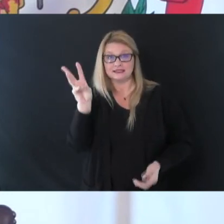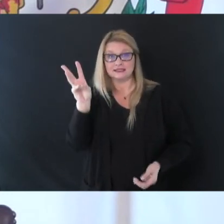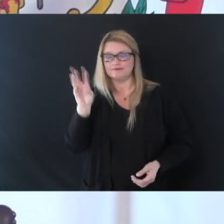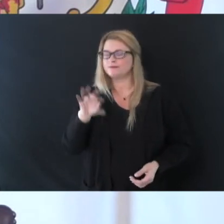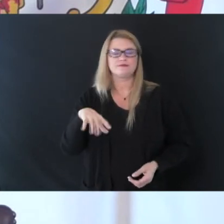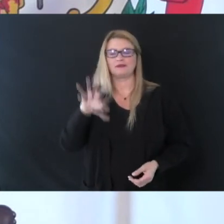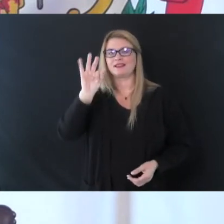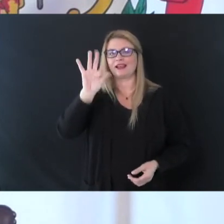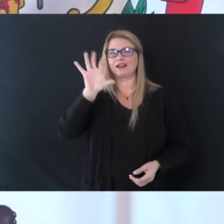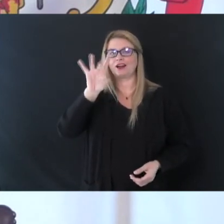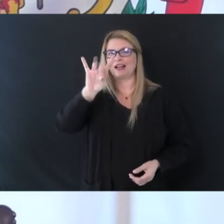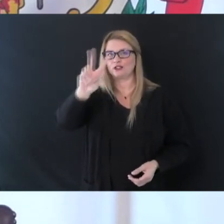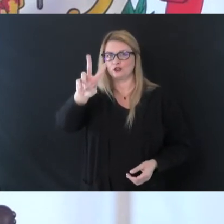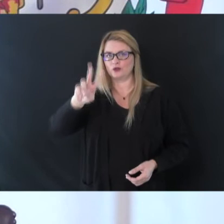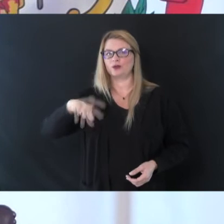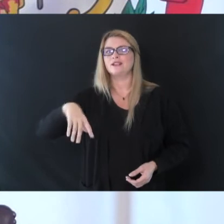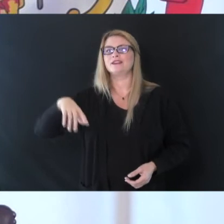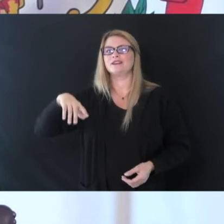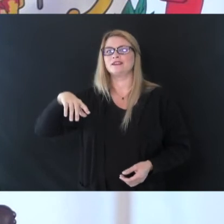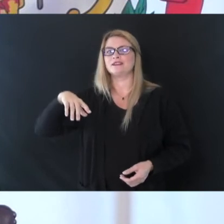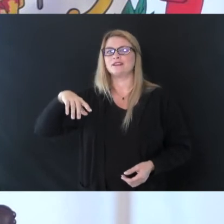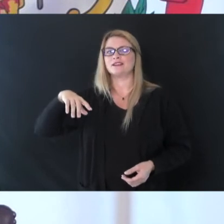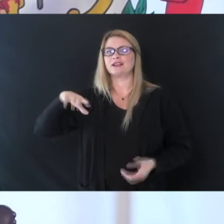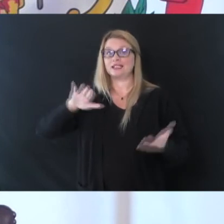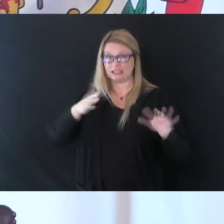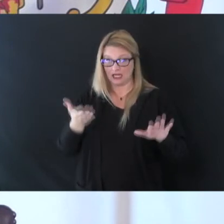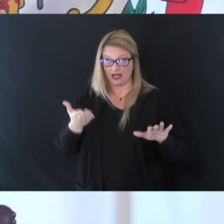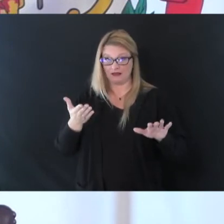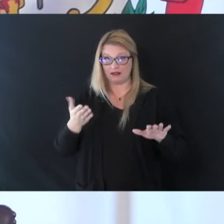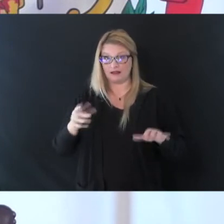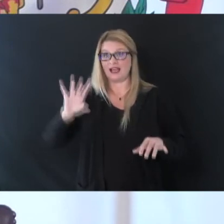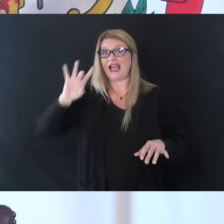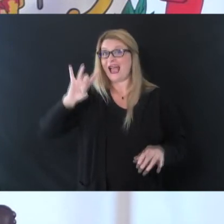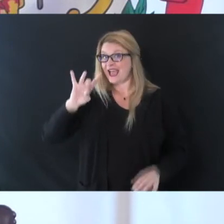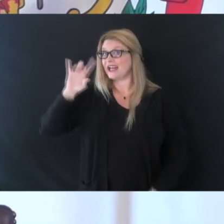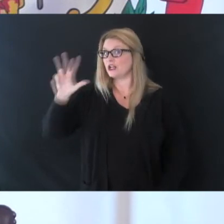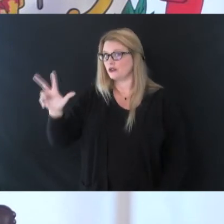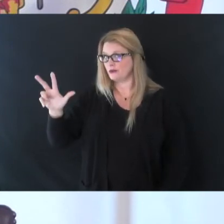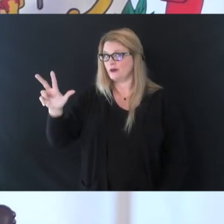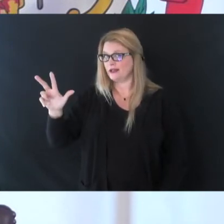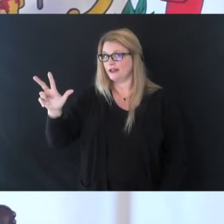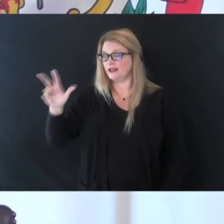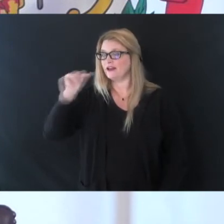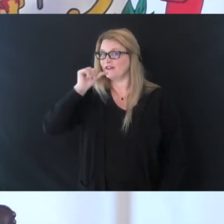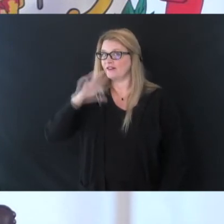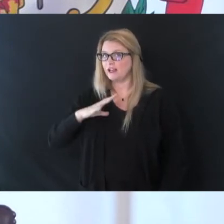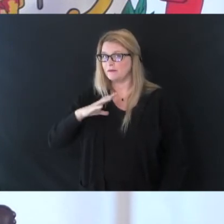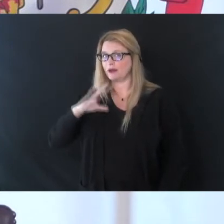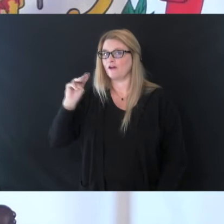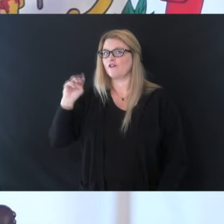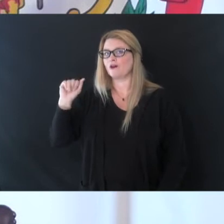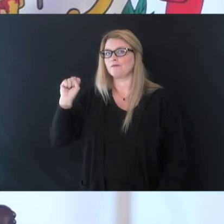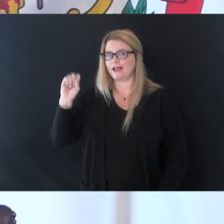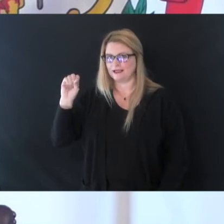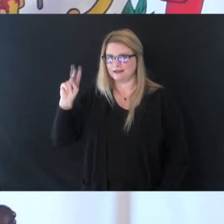1982nd death, the 1982nd death is an 83-year-old female from Mason